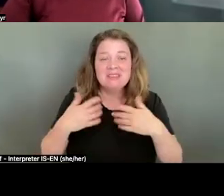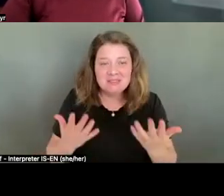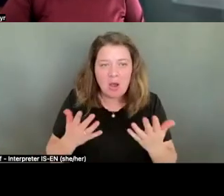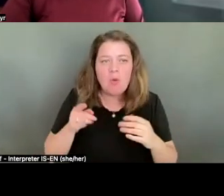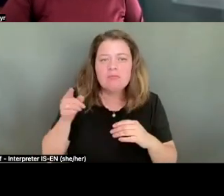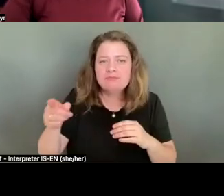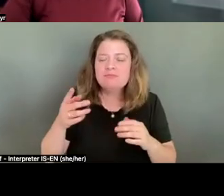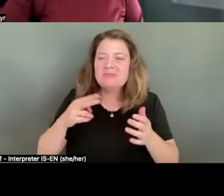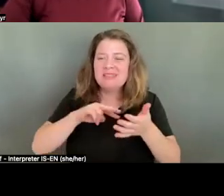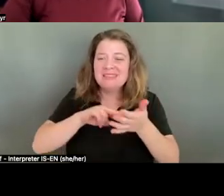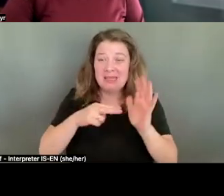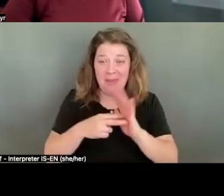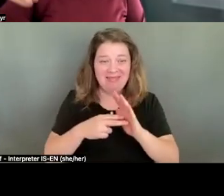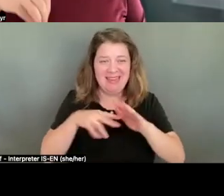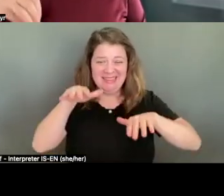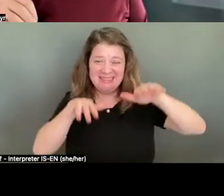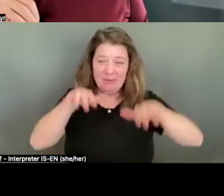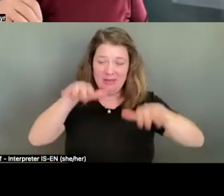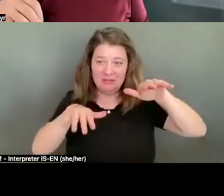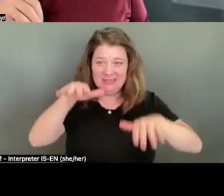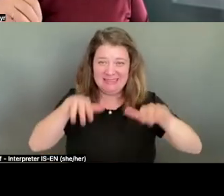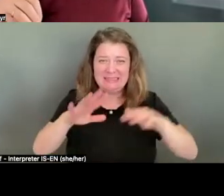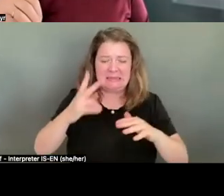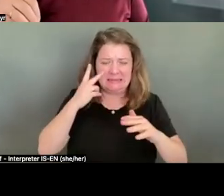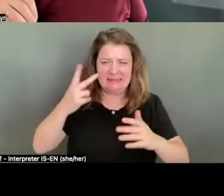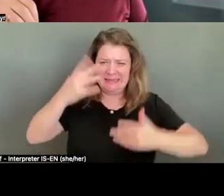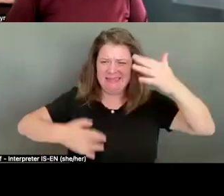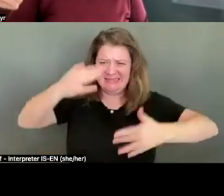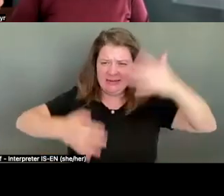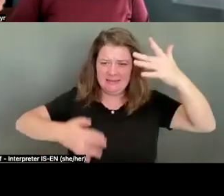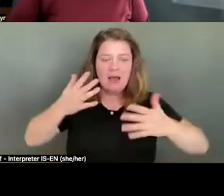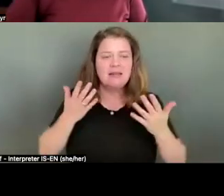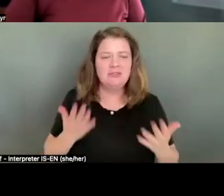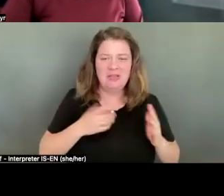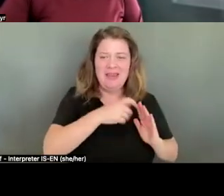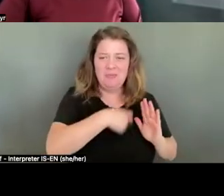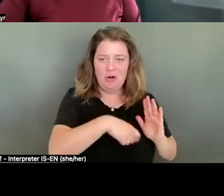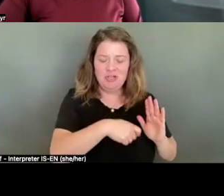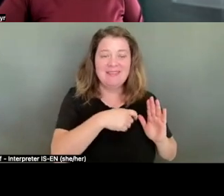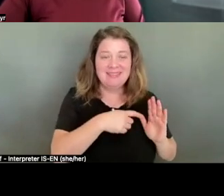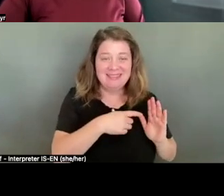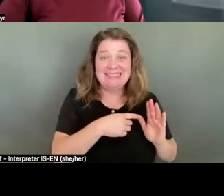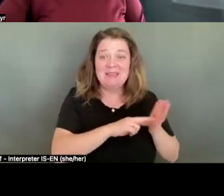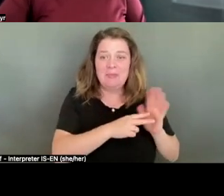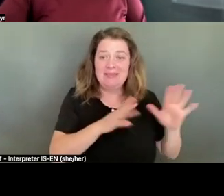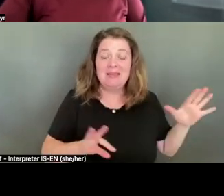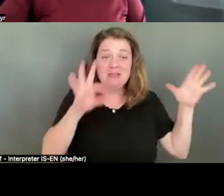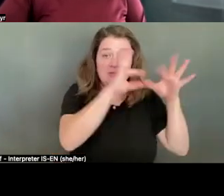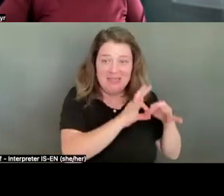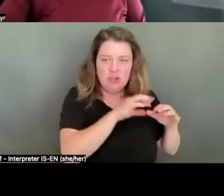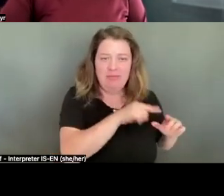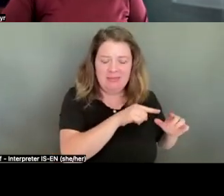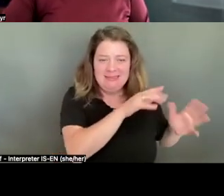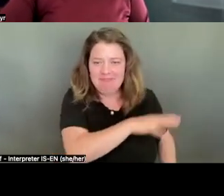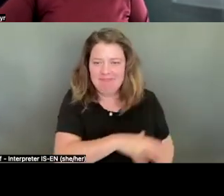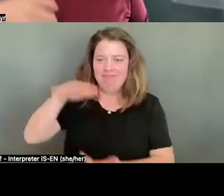semantic similarity data from the project that I will be describing today from the semantic associations